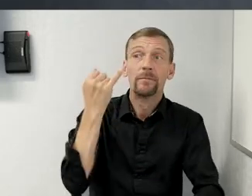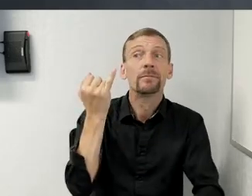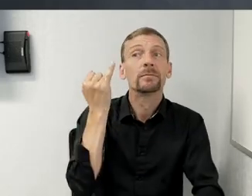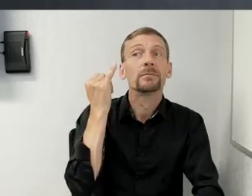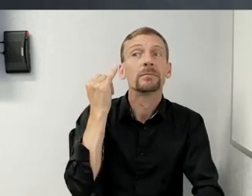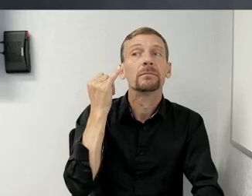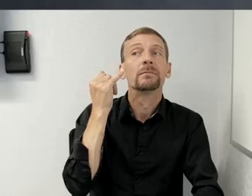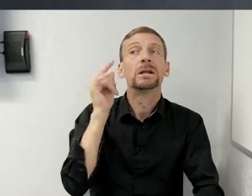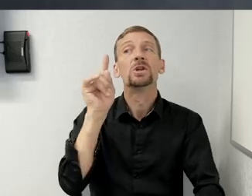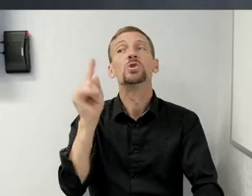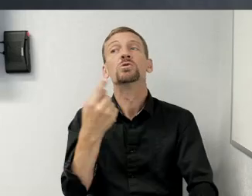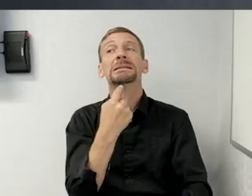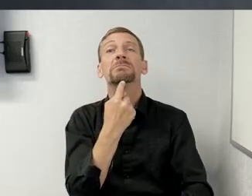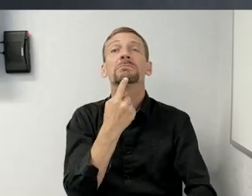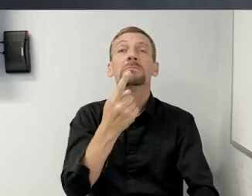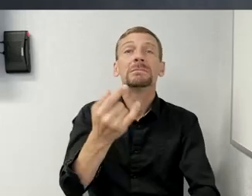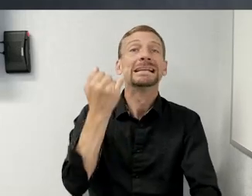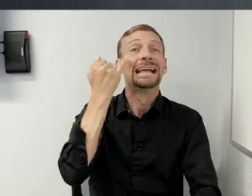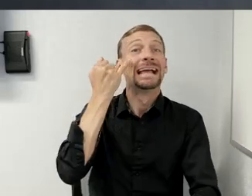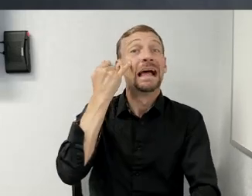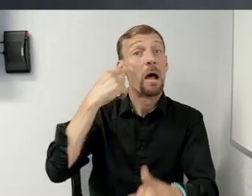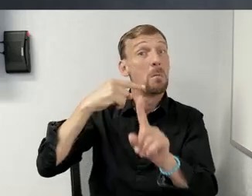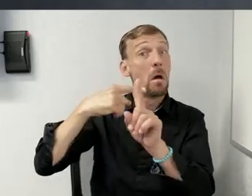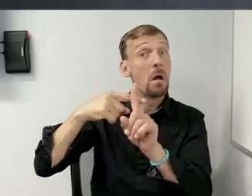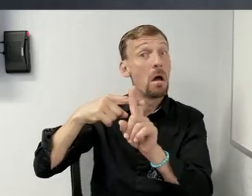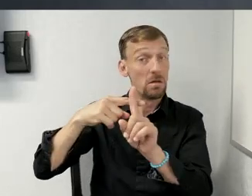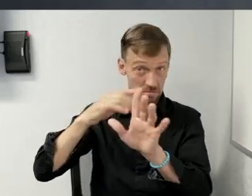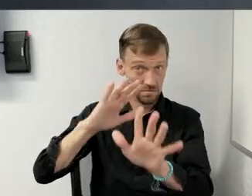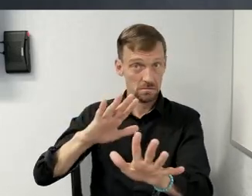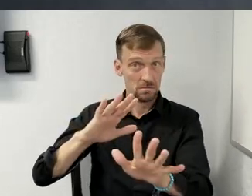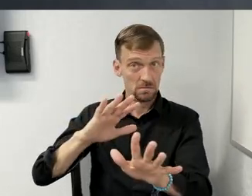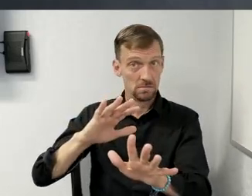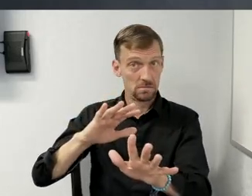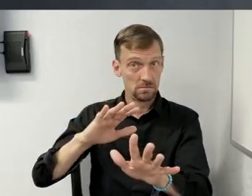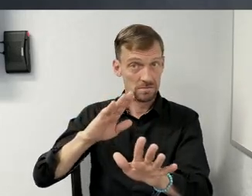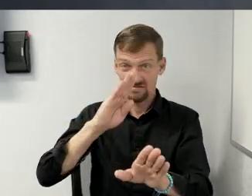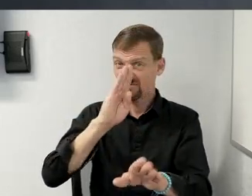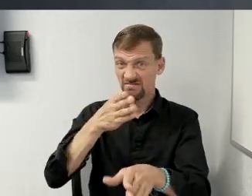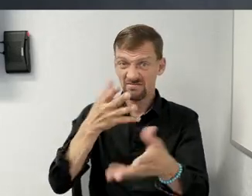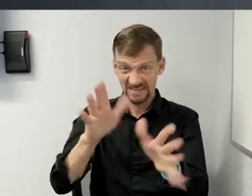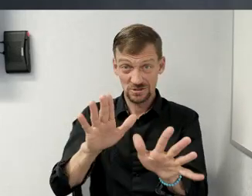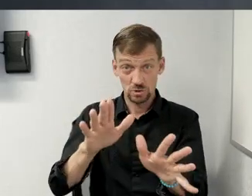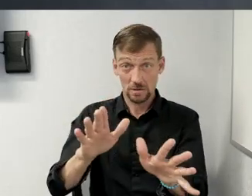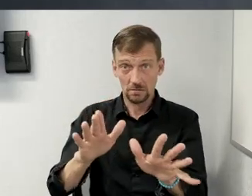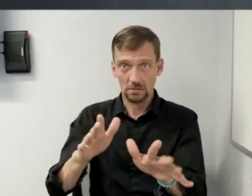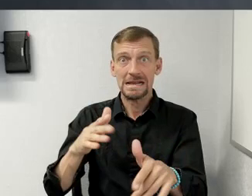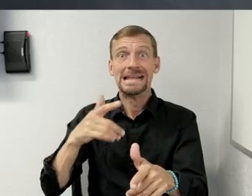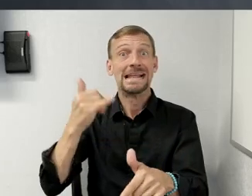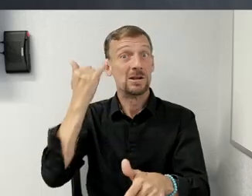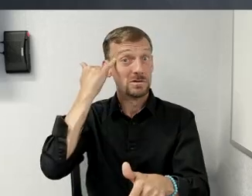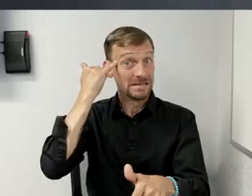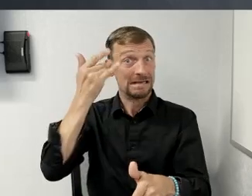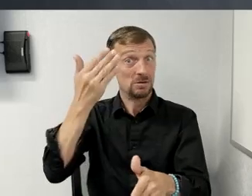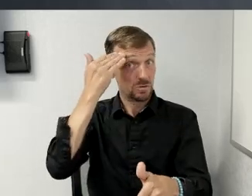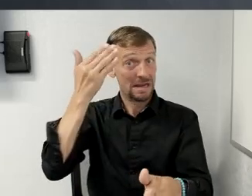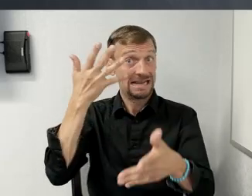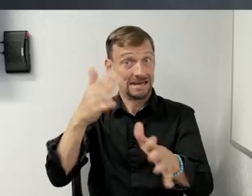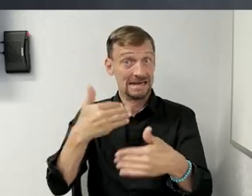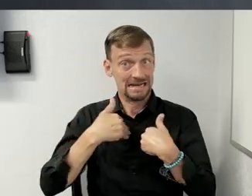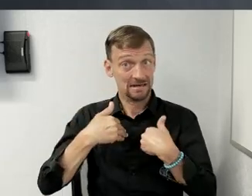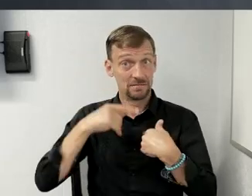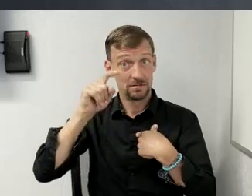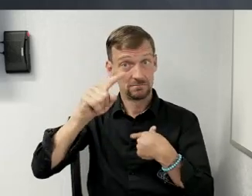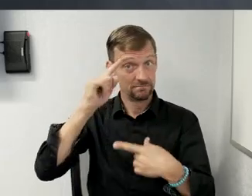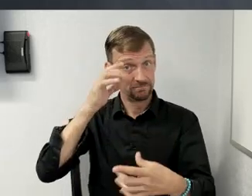it just tells us, if you're positive, that's pretty straightforward. We know you have it, and we need